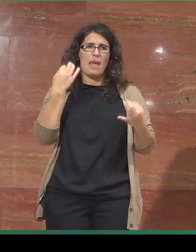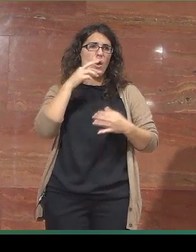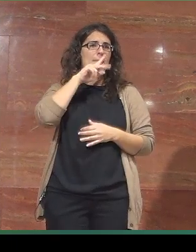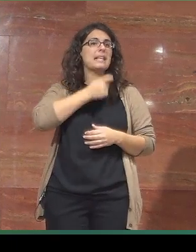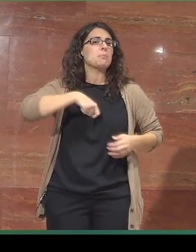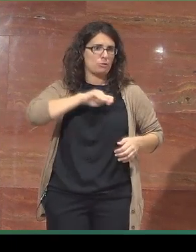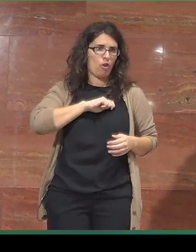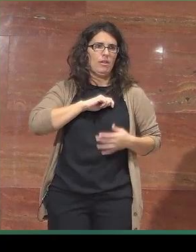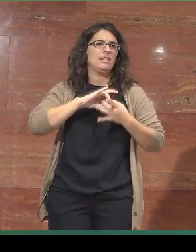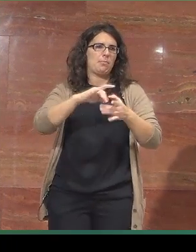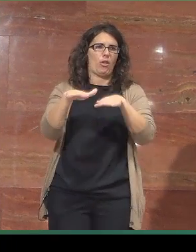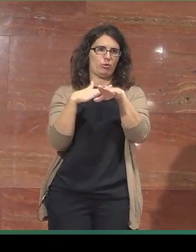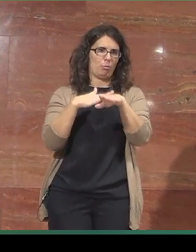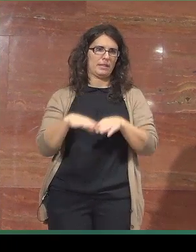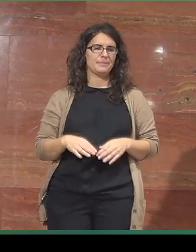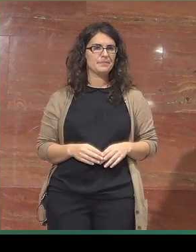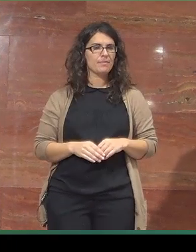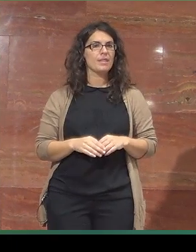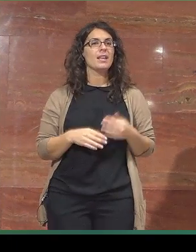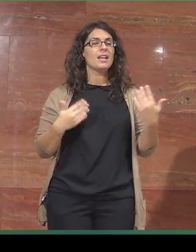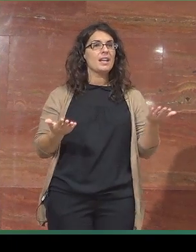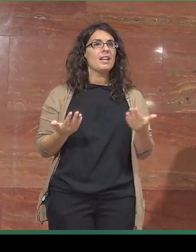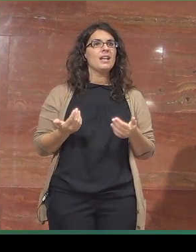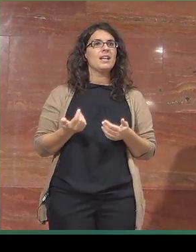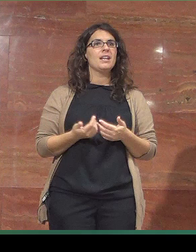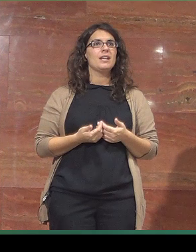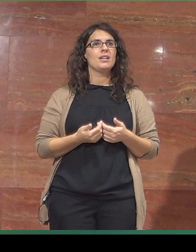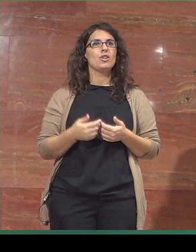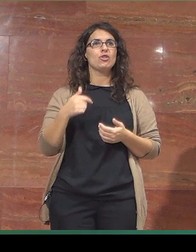What I want to talk about today is Legible London.